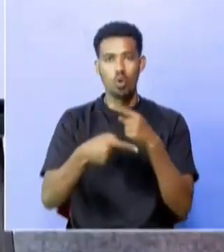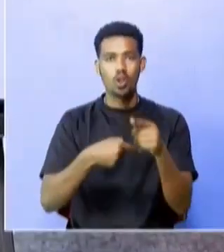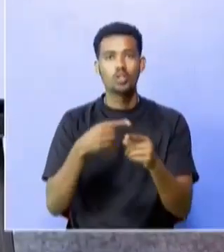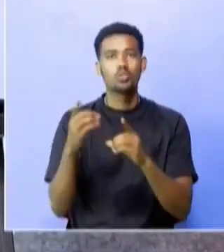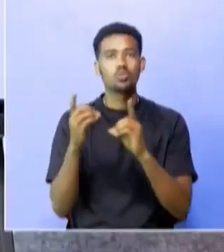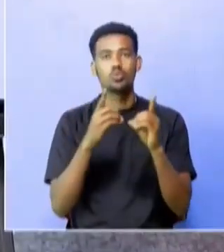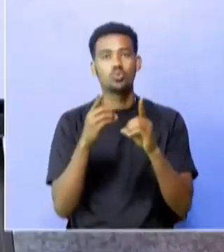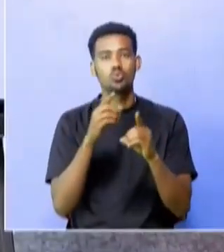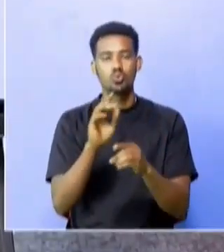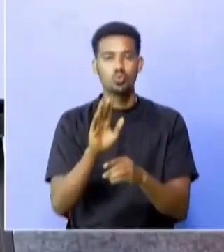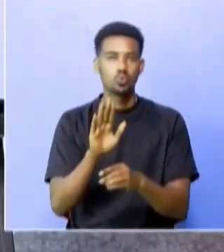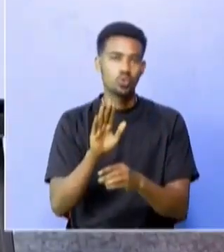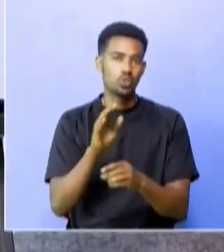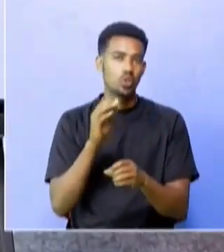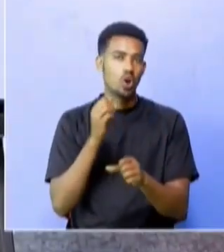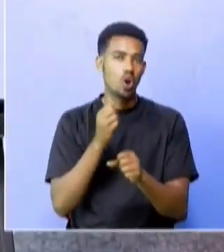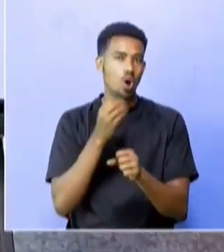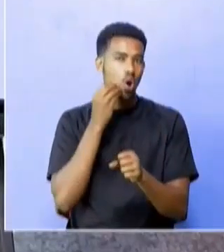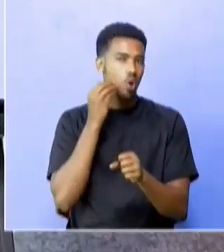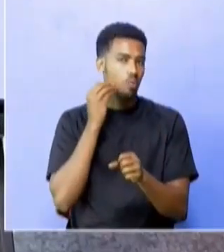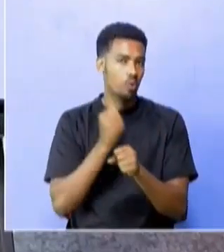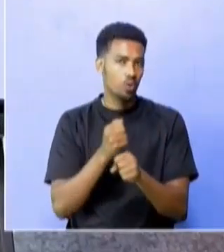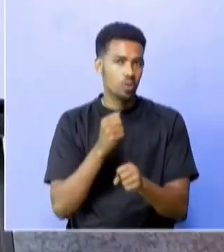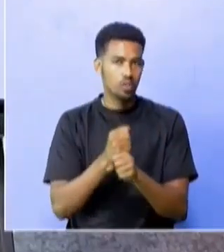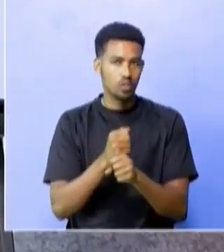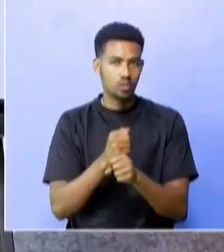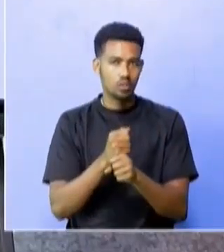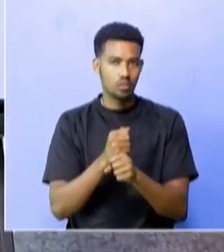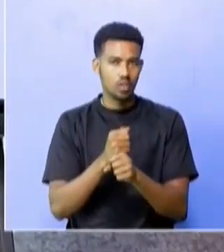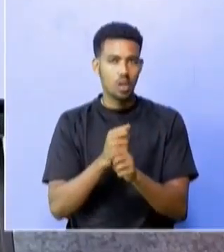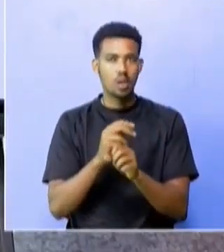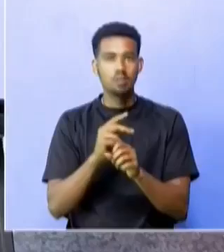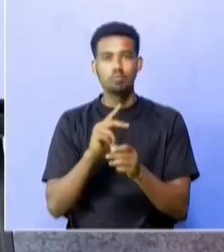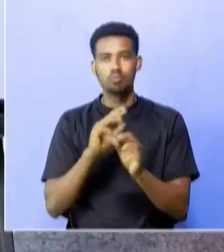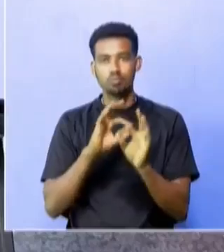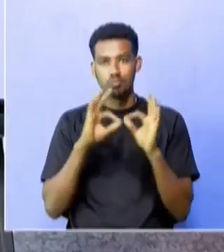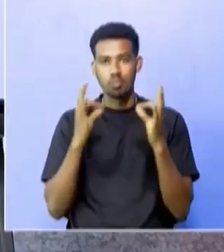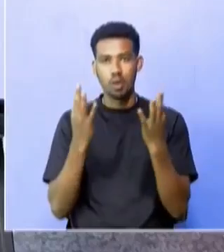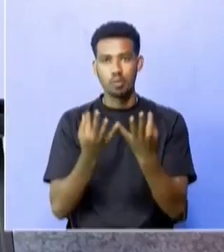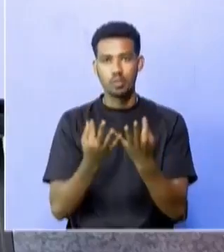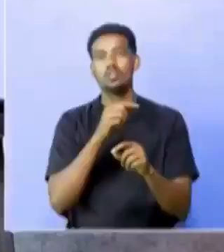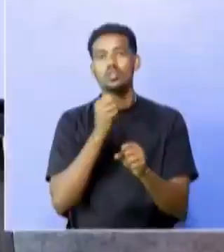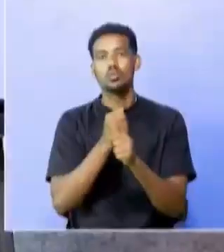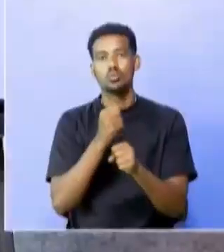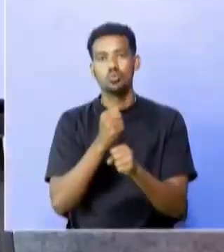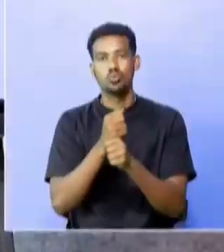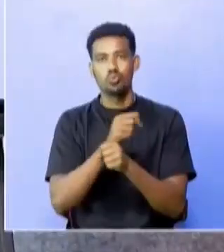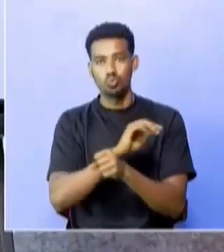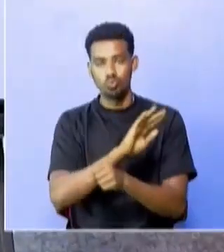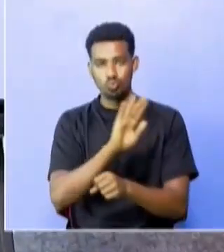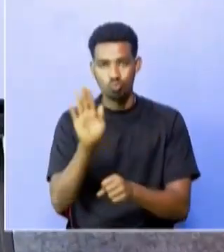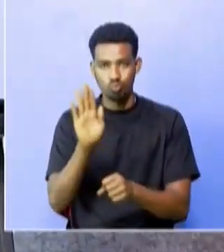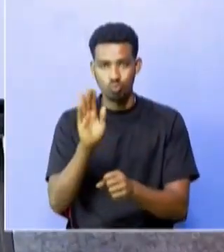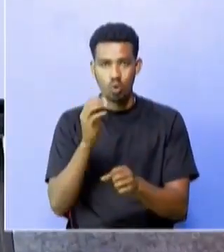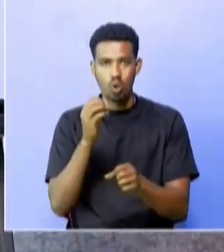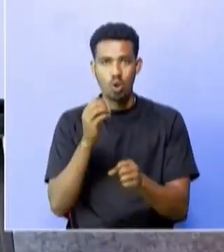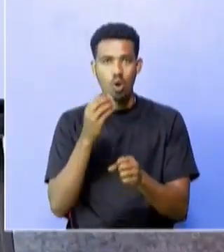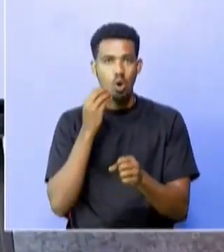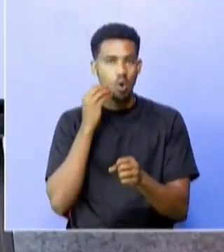homework. Parents and guardians, please help them to try their homework. We'll see the next